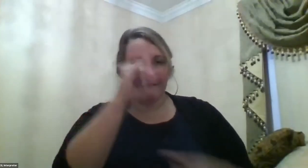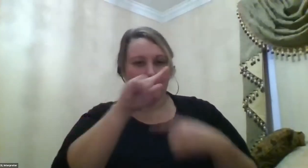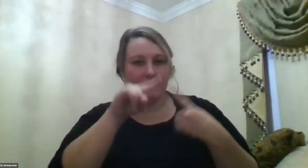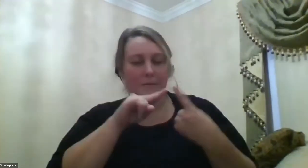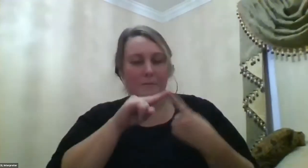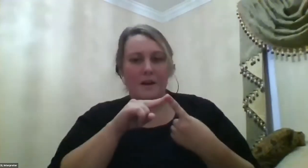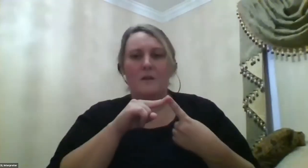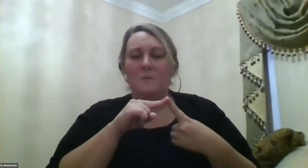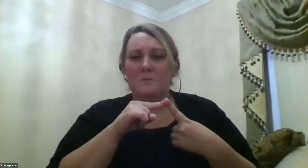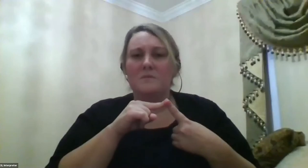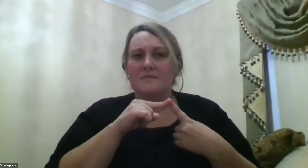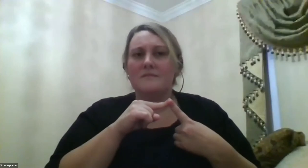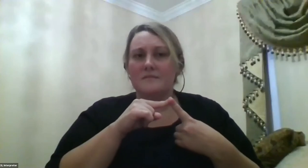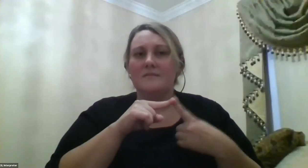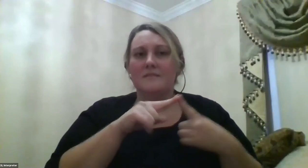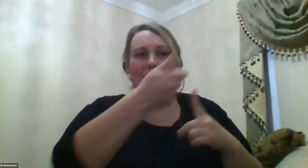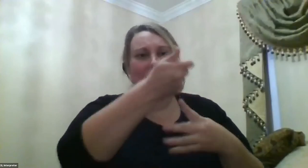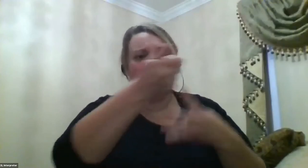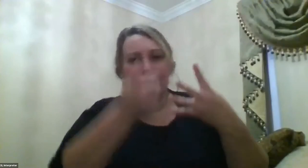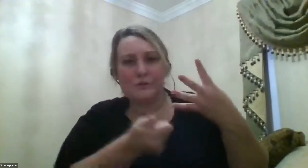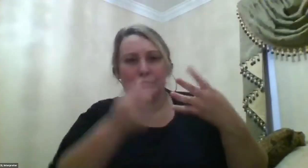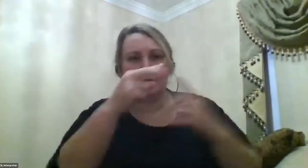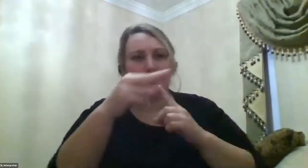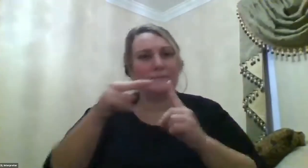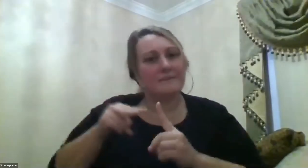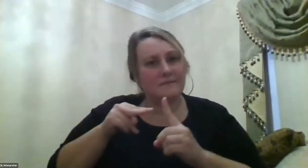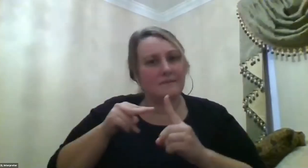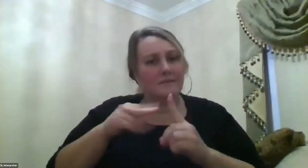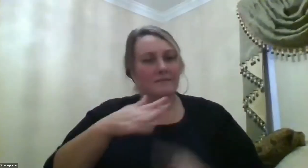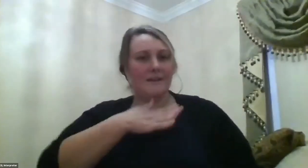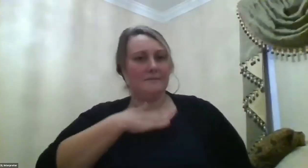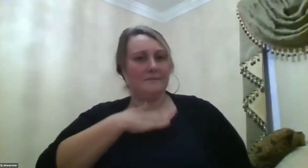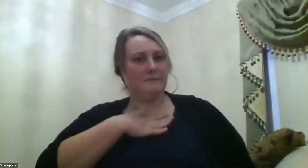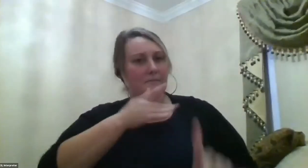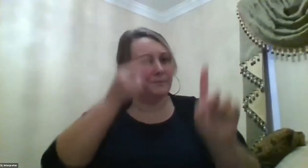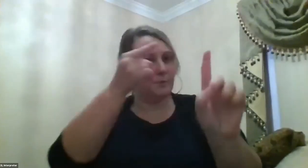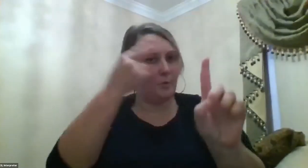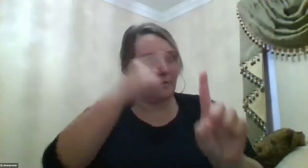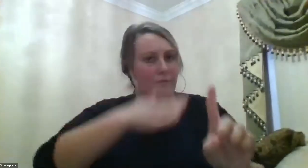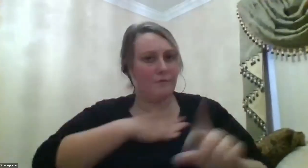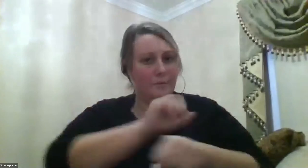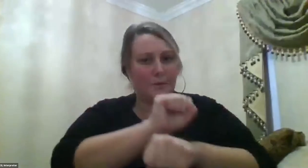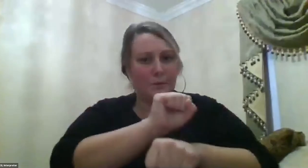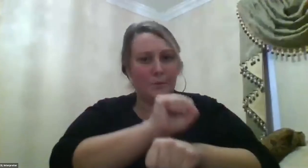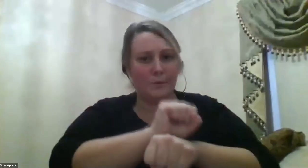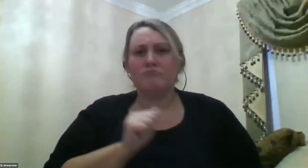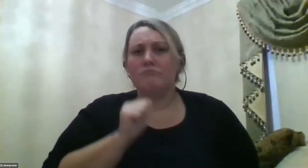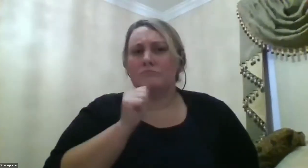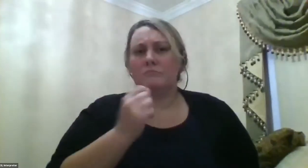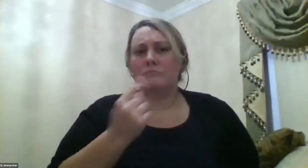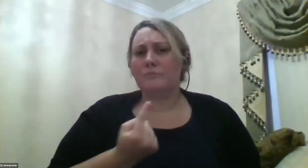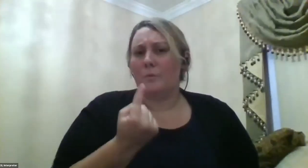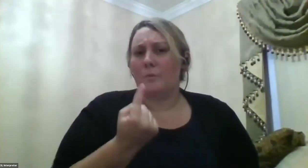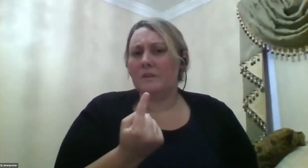audience, you know, and not necessarily, um, being prepped like first and foremost in dialogue